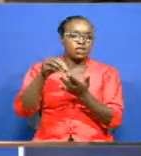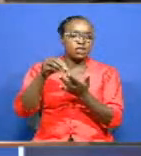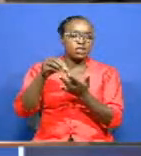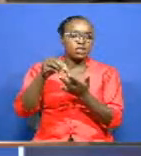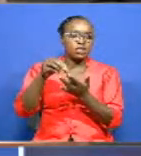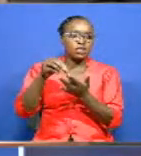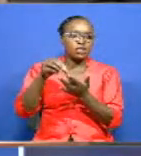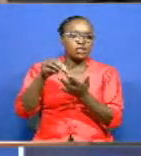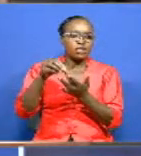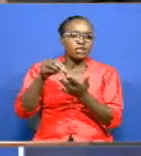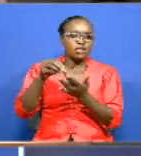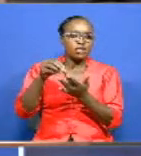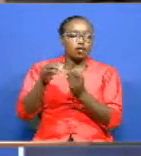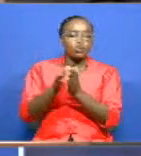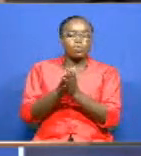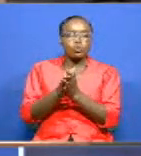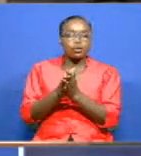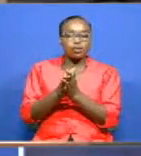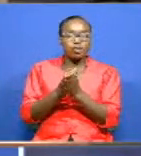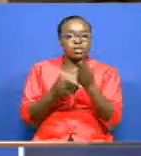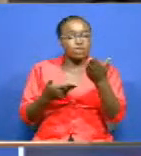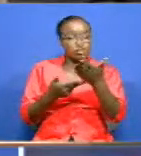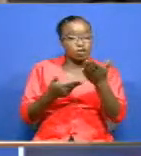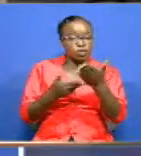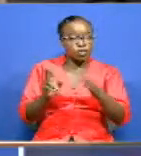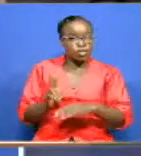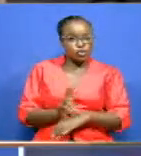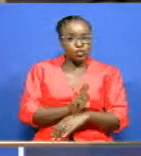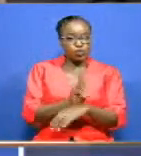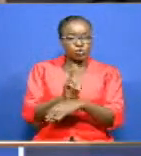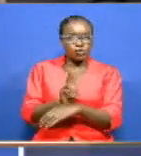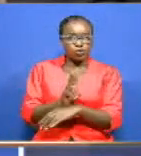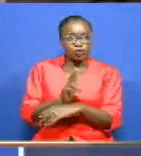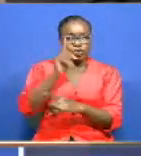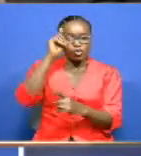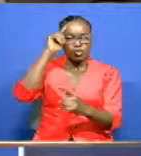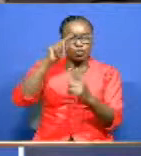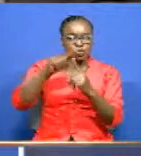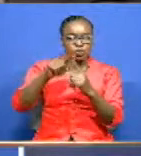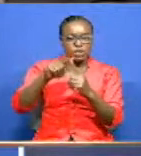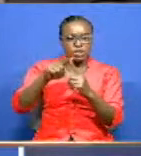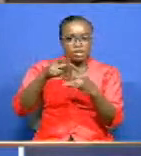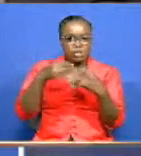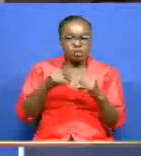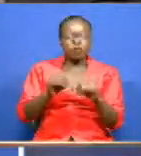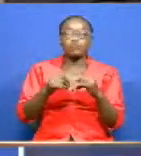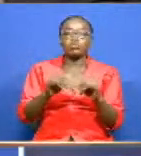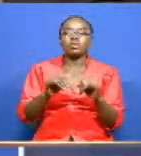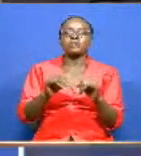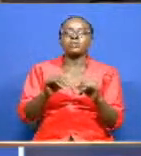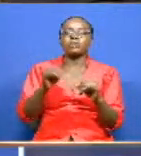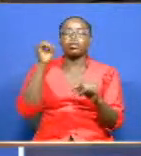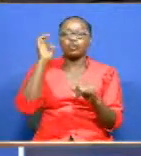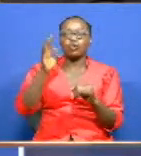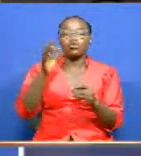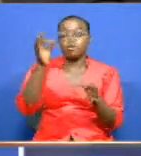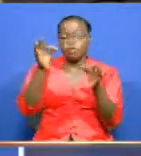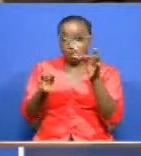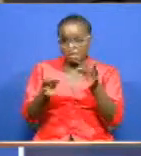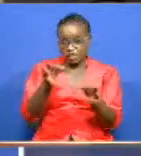to harnessing technology towards the effective and efficient dispensation of